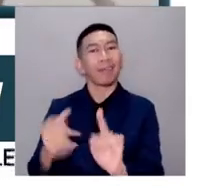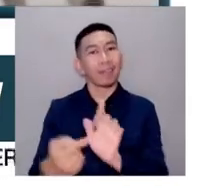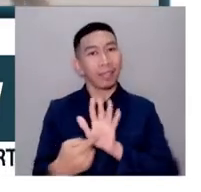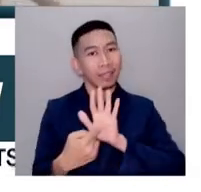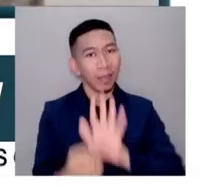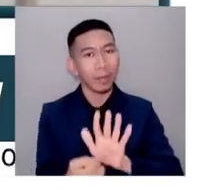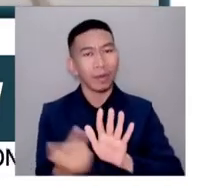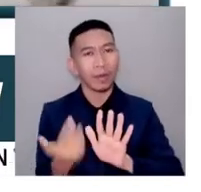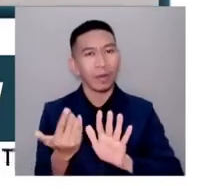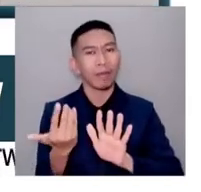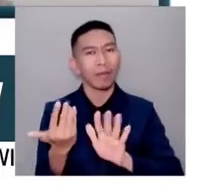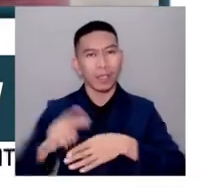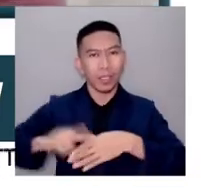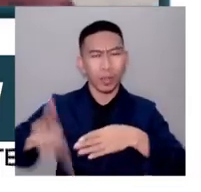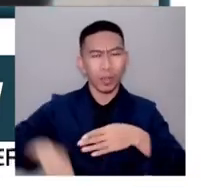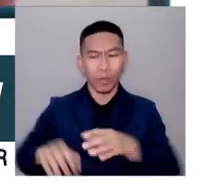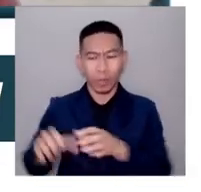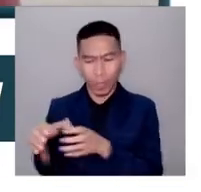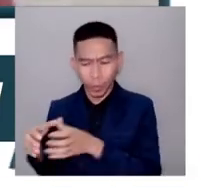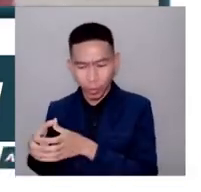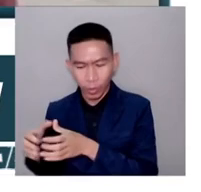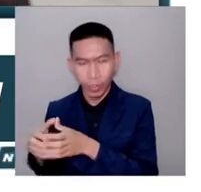of minority-majority